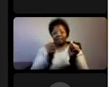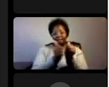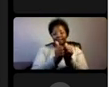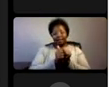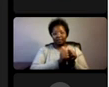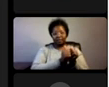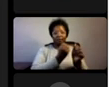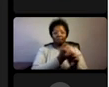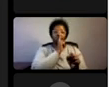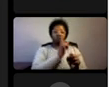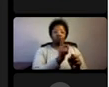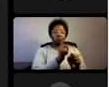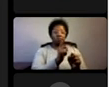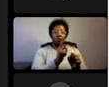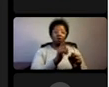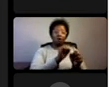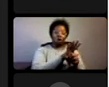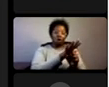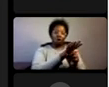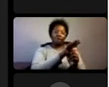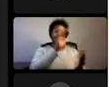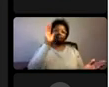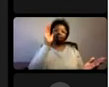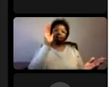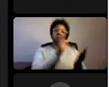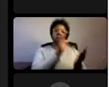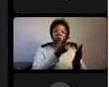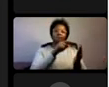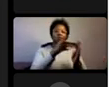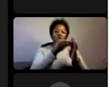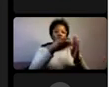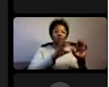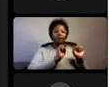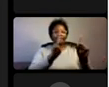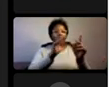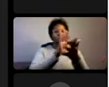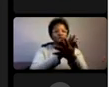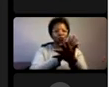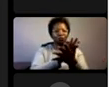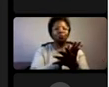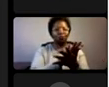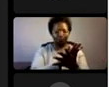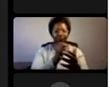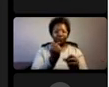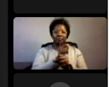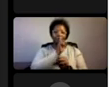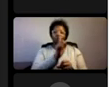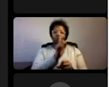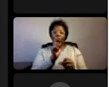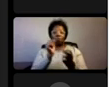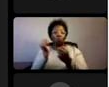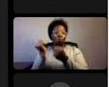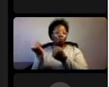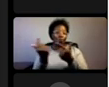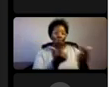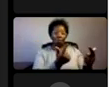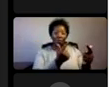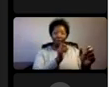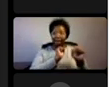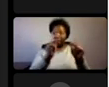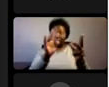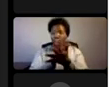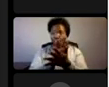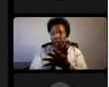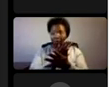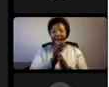of COVID-19 in our schools as students return from winter break is to ensure that everyone has a negative test before